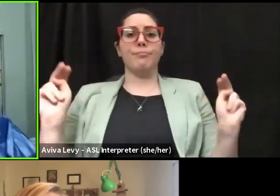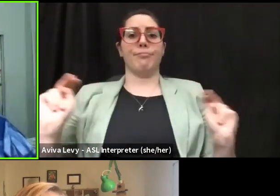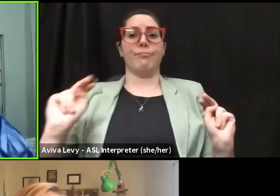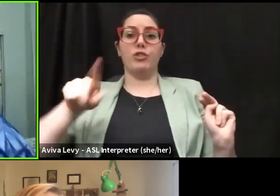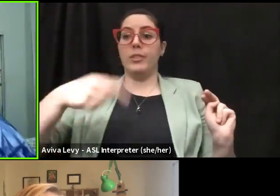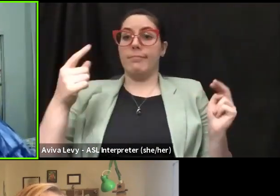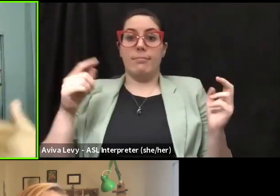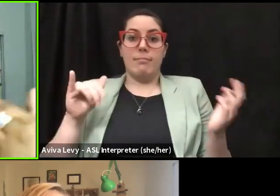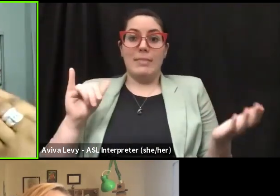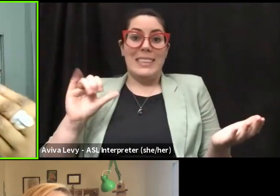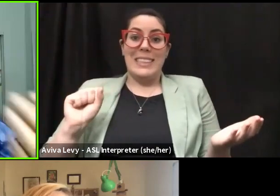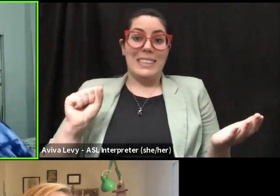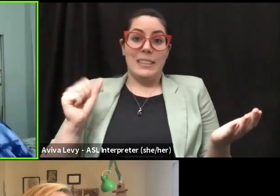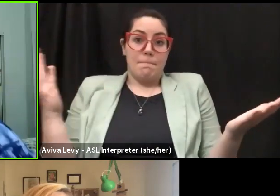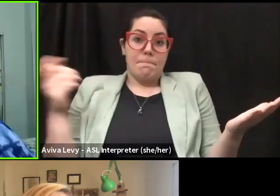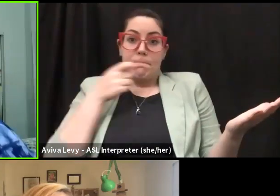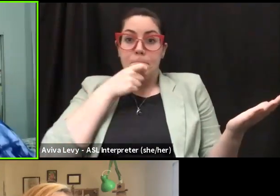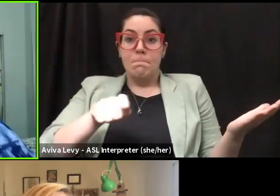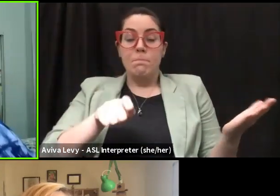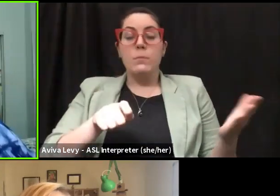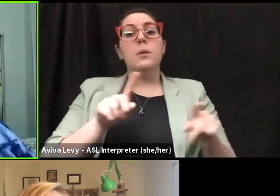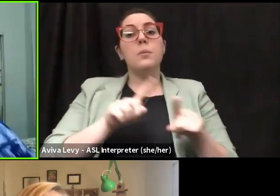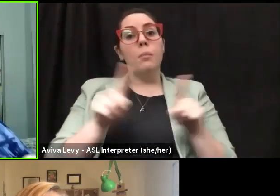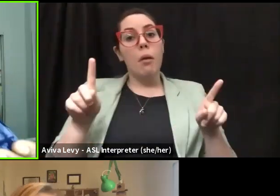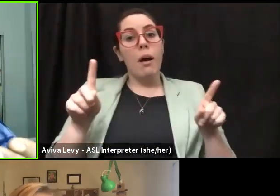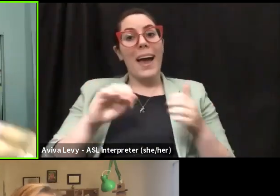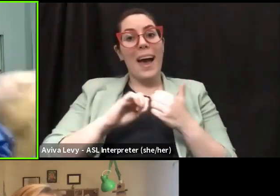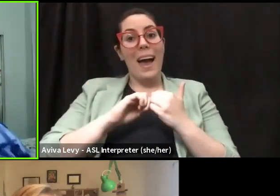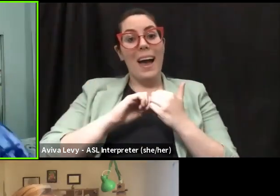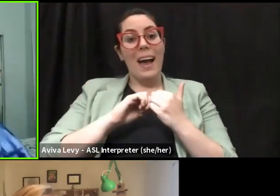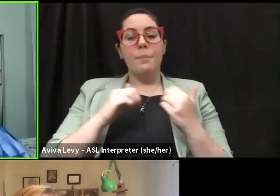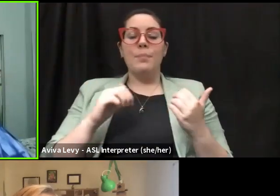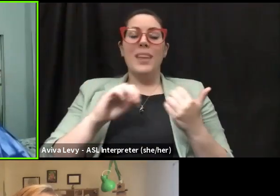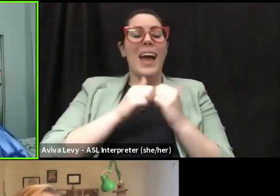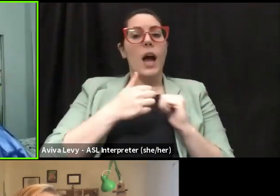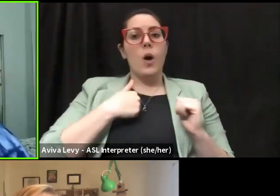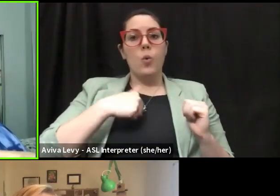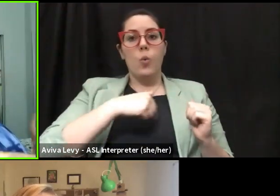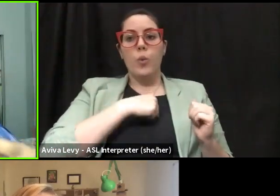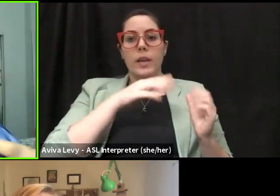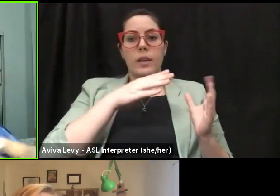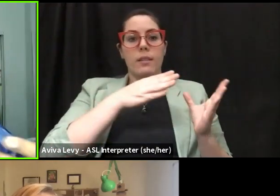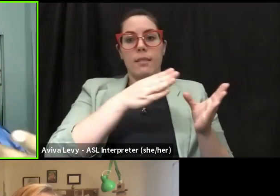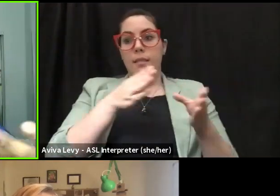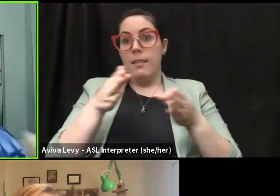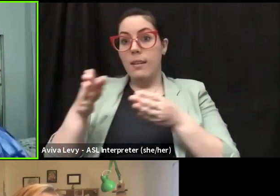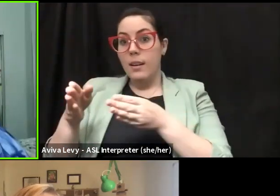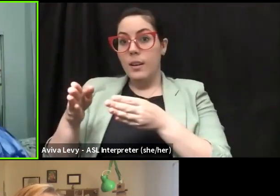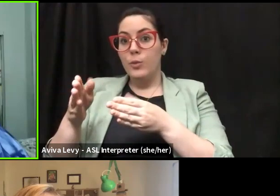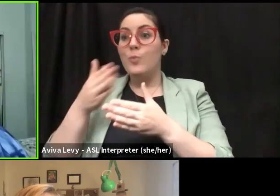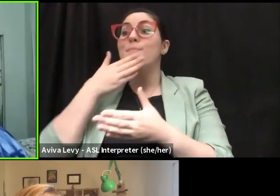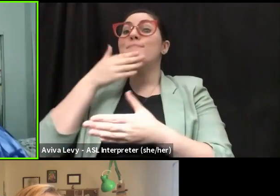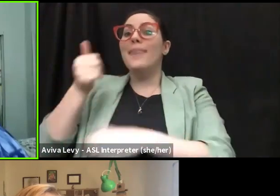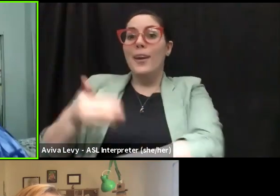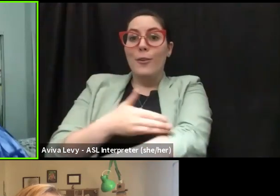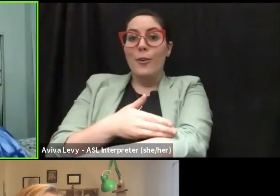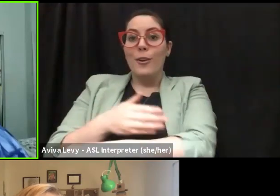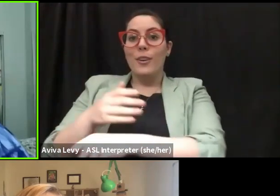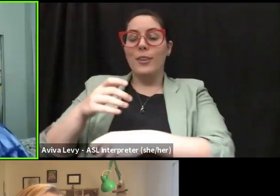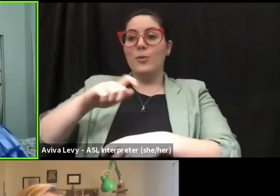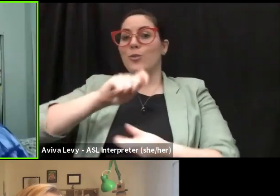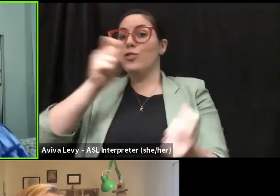is. Moving into what we can be and how we can reflect